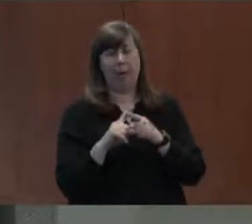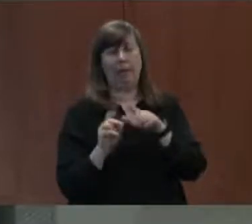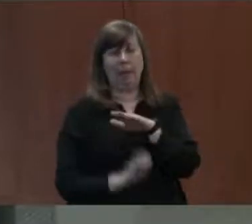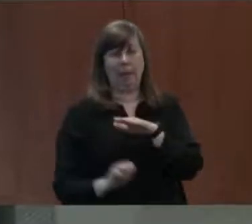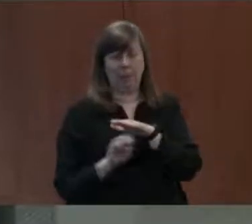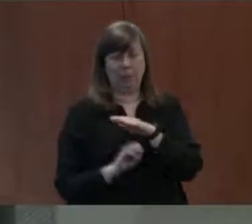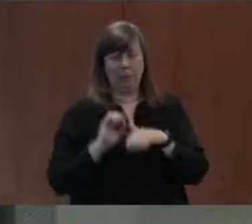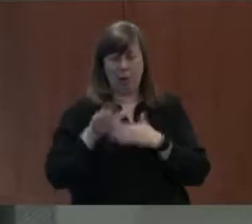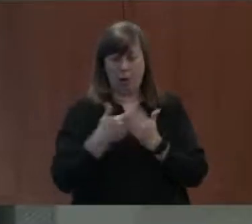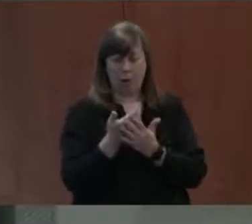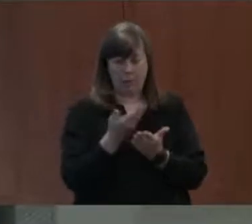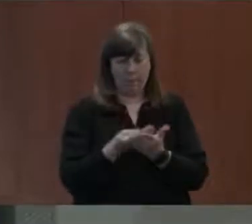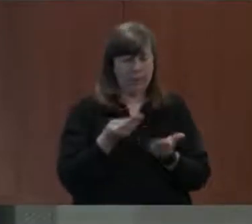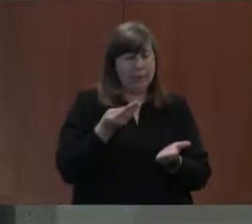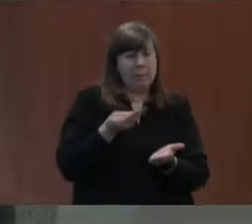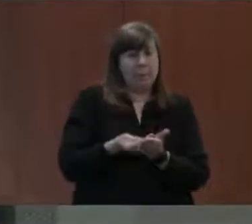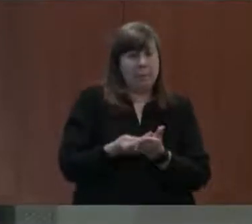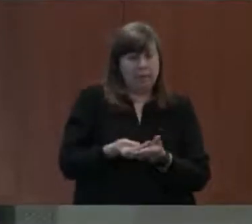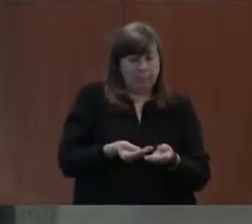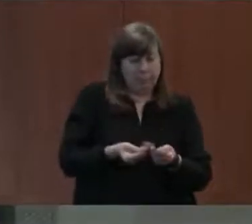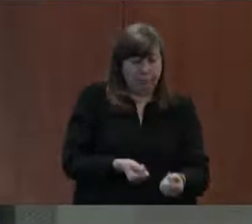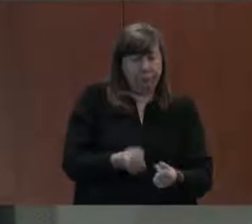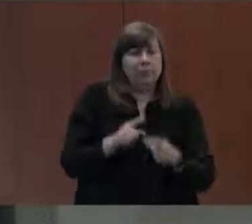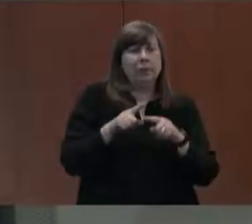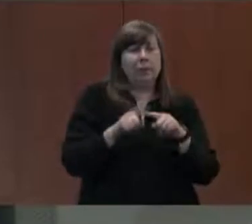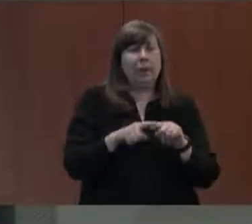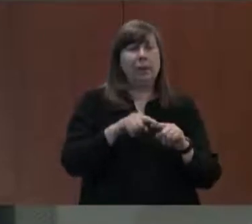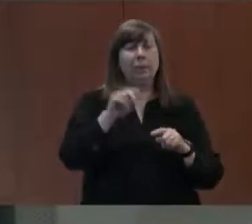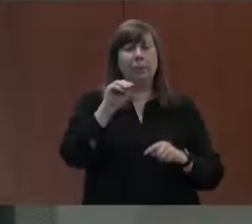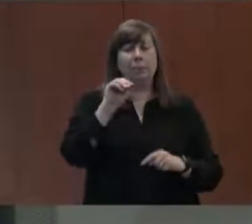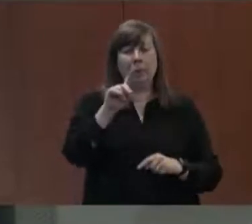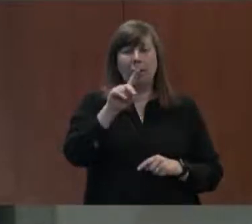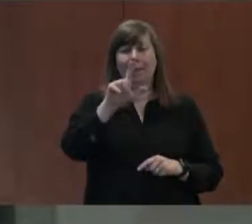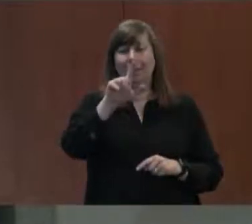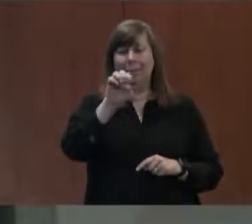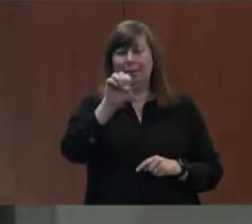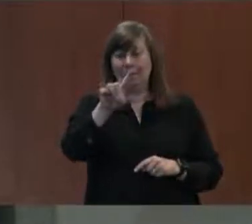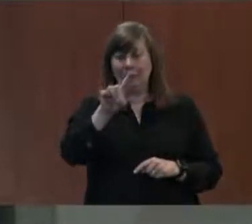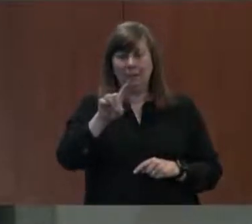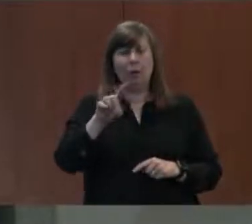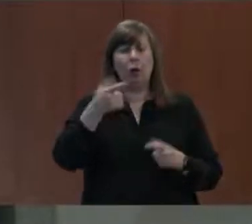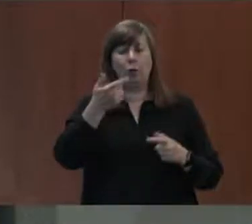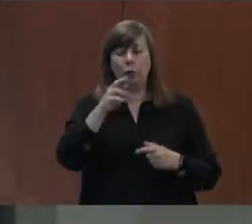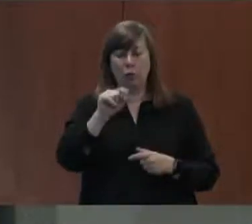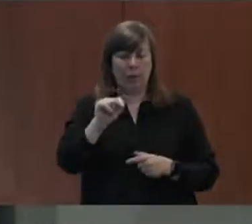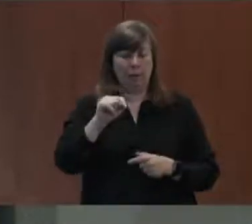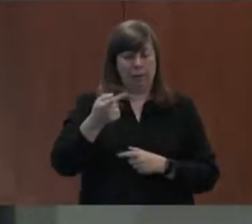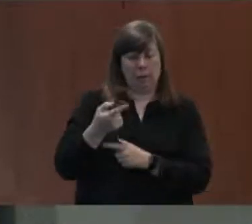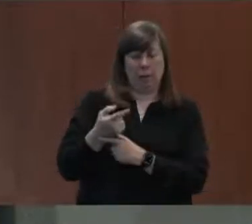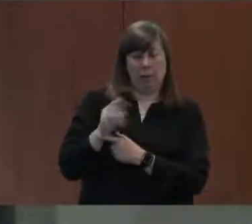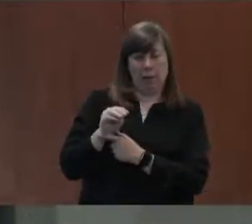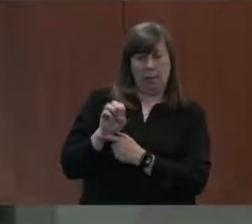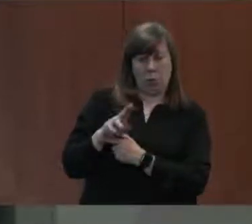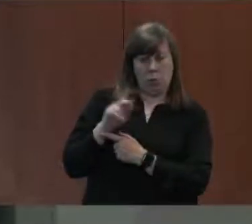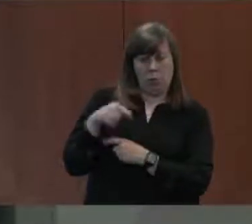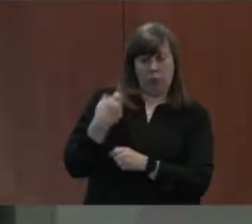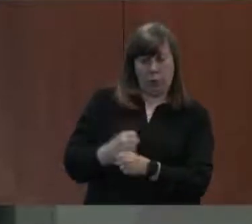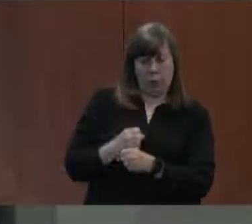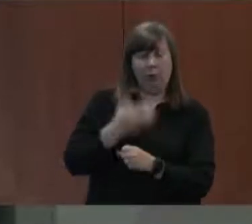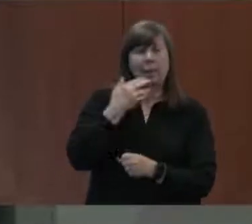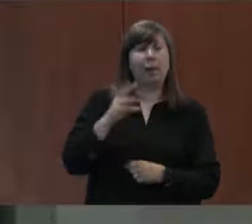All of this is funded pending the Maryland Leads Grant, and this MOU is good for 1 year. I do want to